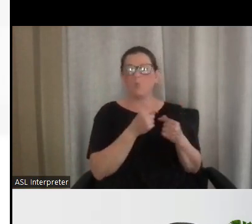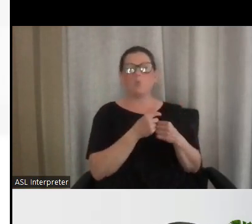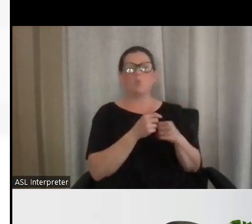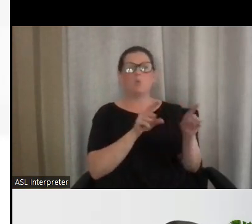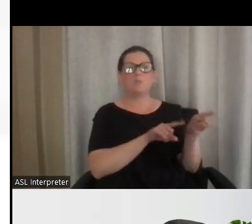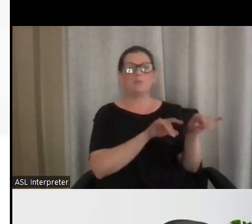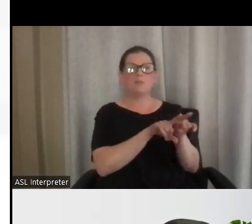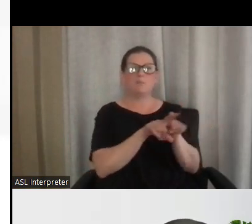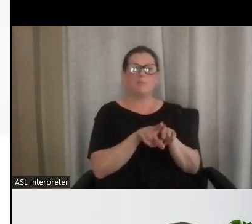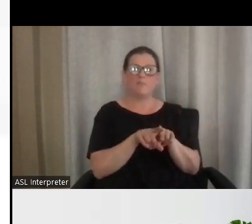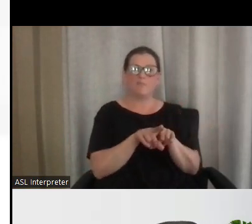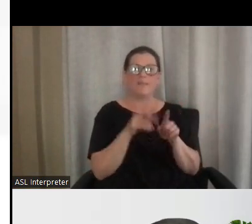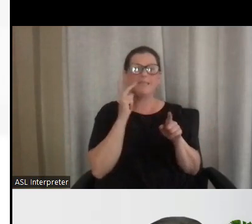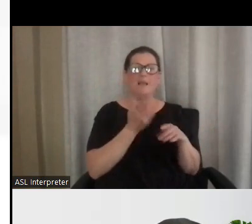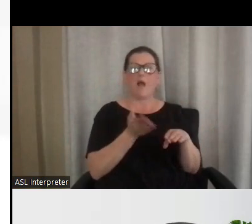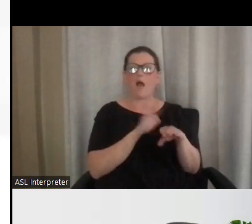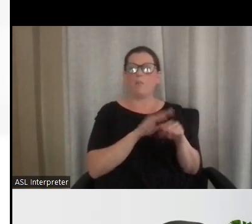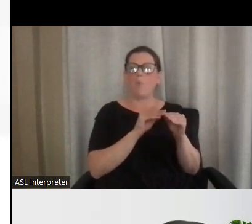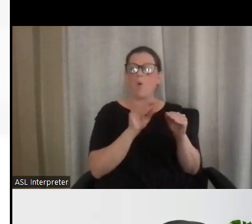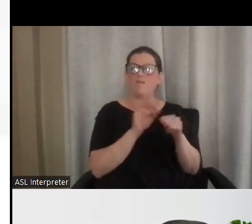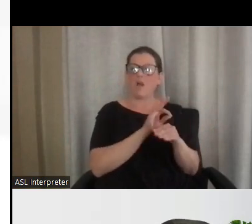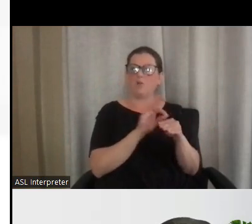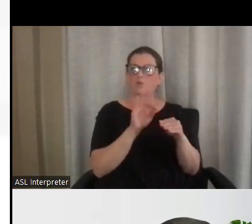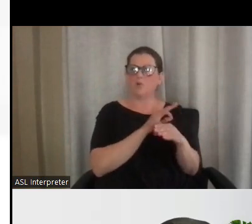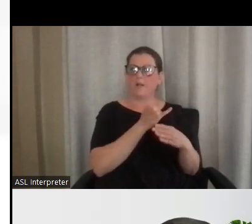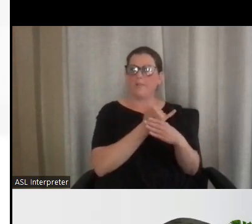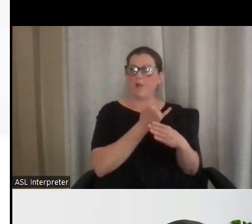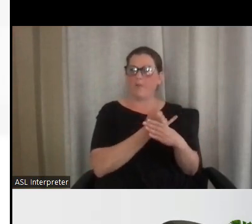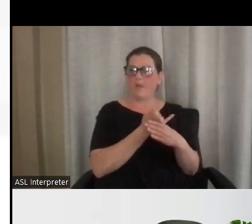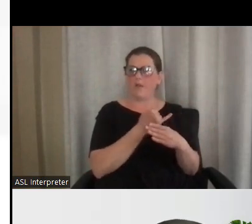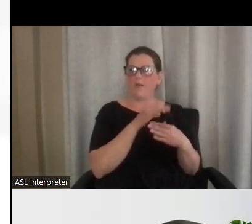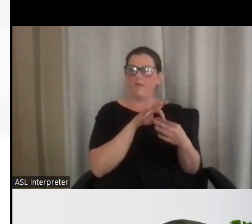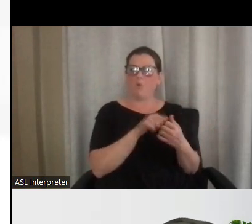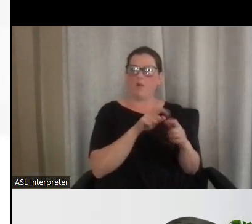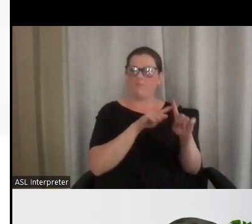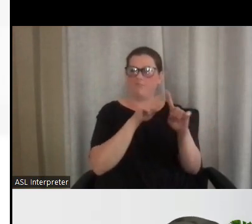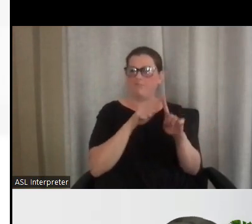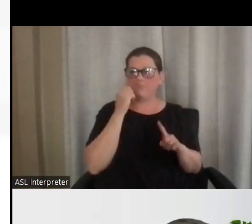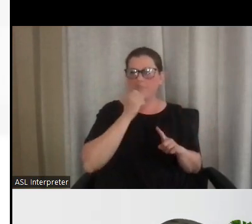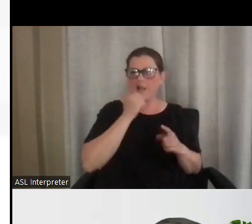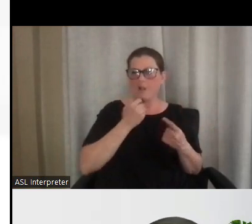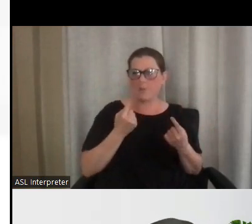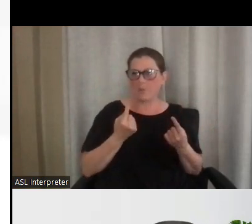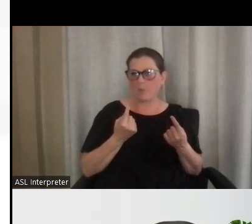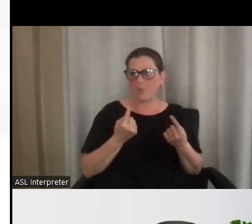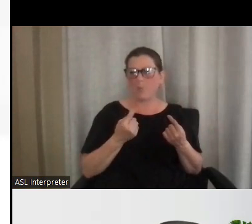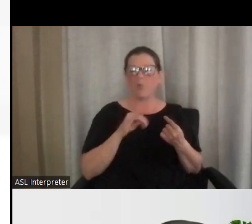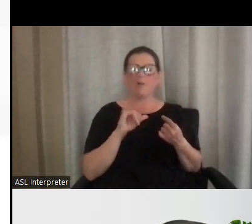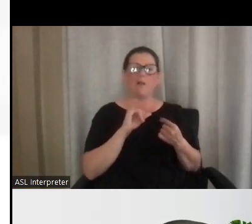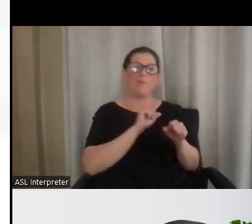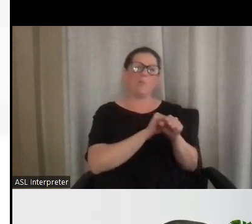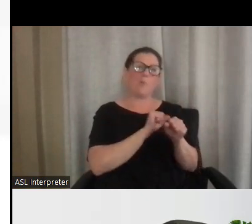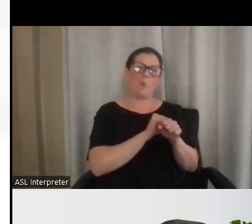Similarly, you might see increased functional impairment in different aspects of everyday life. So this could include employment, this